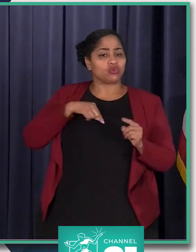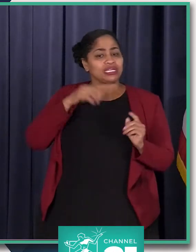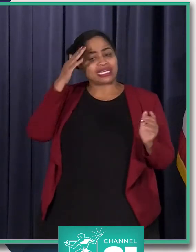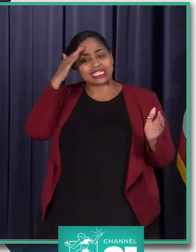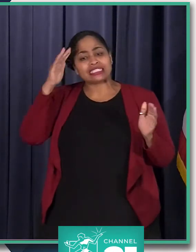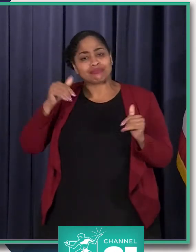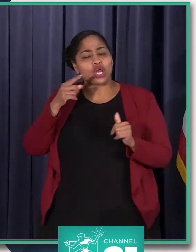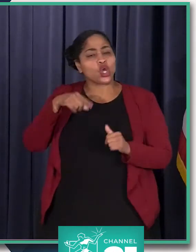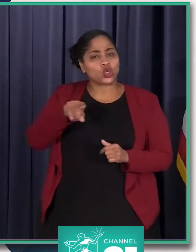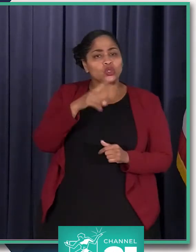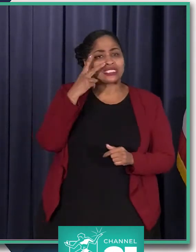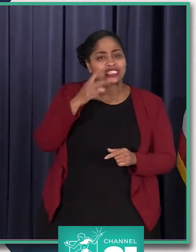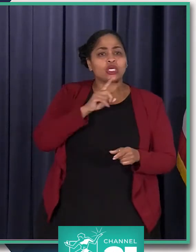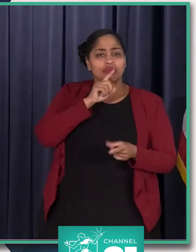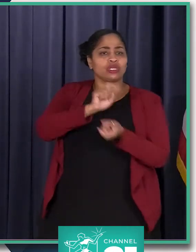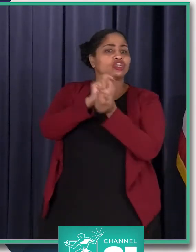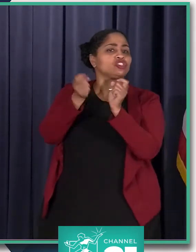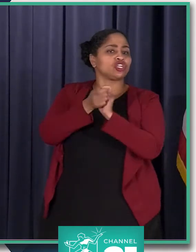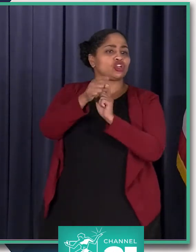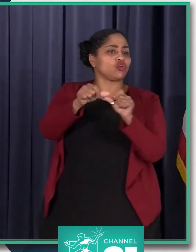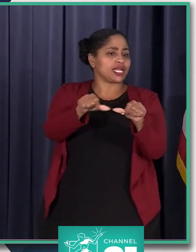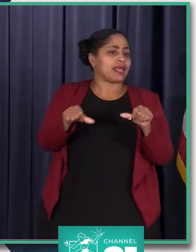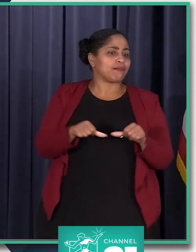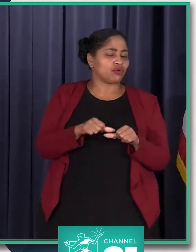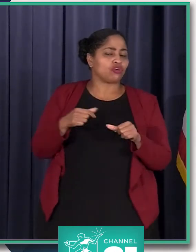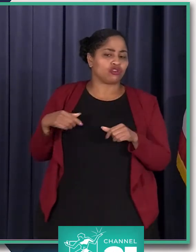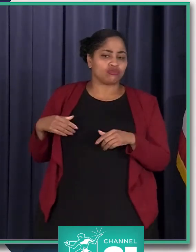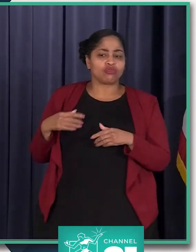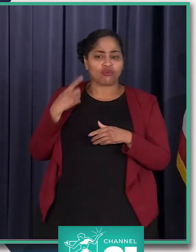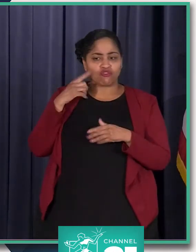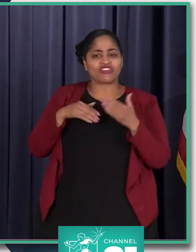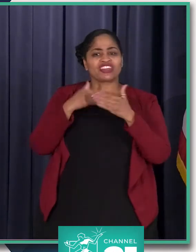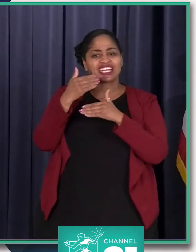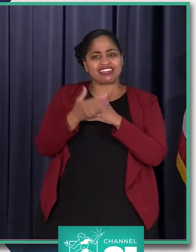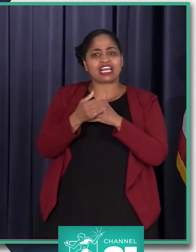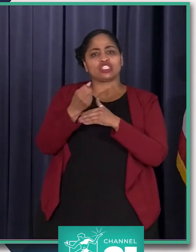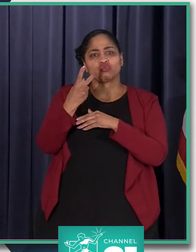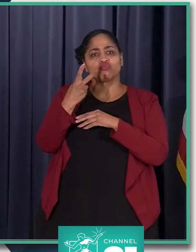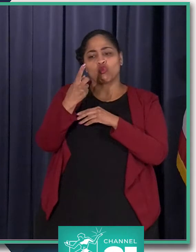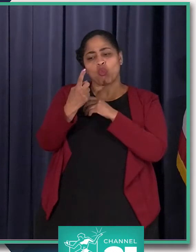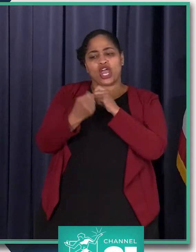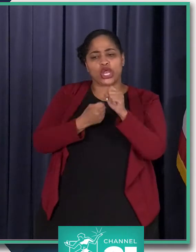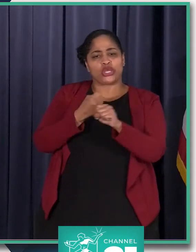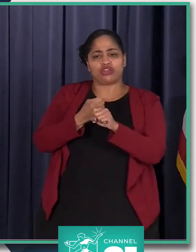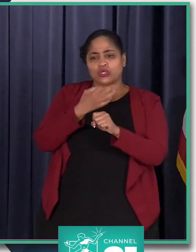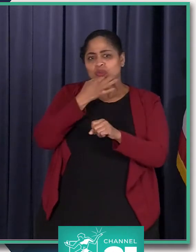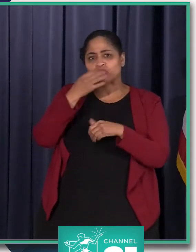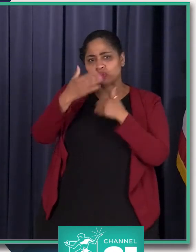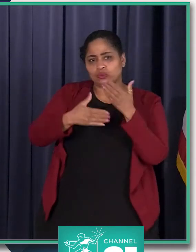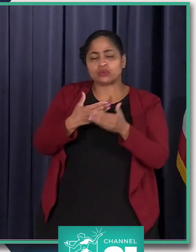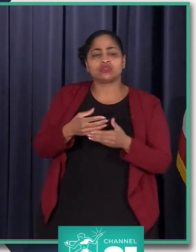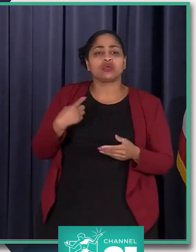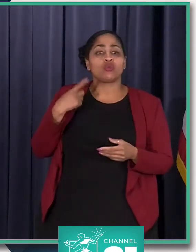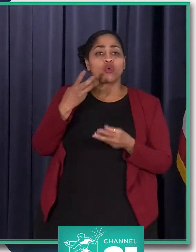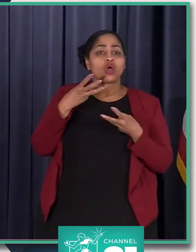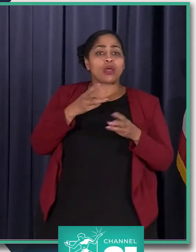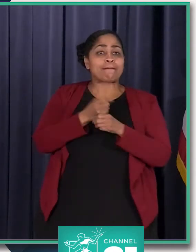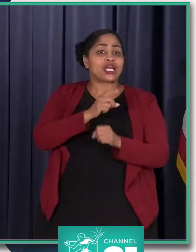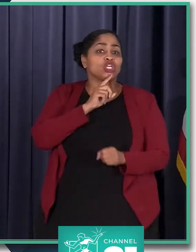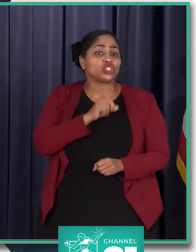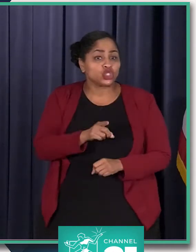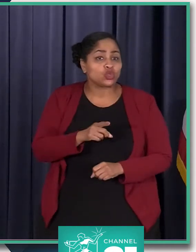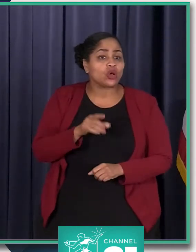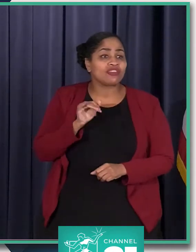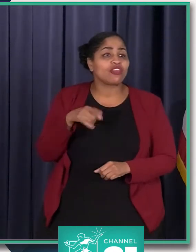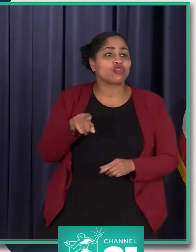expecting you to see real changes in your neighborhood over the next 12 months. One way that we can make sure